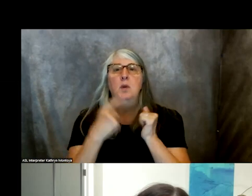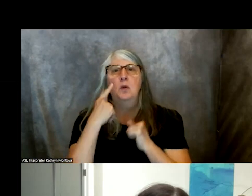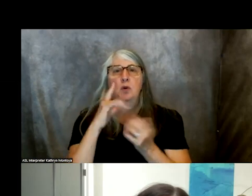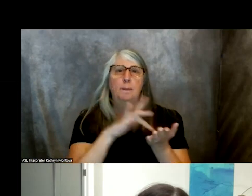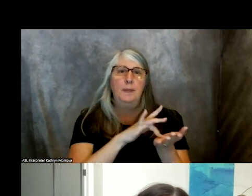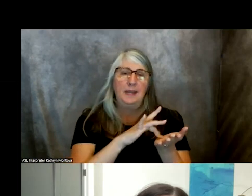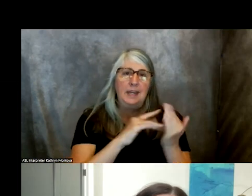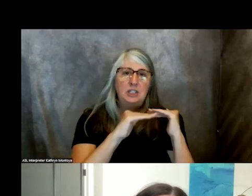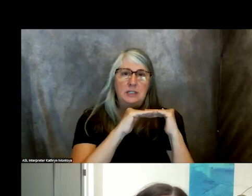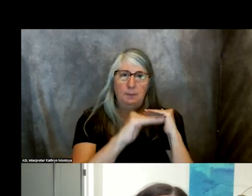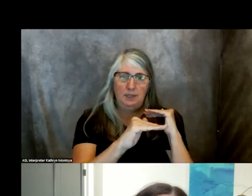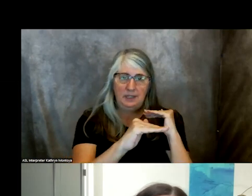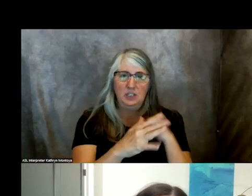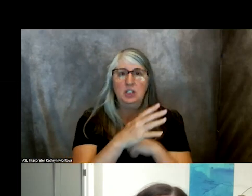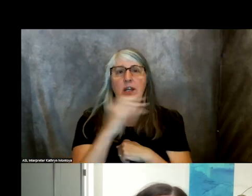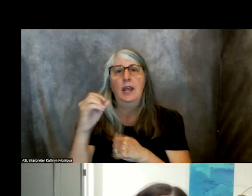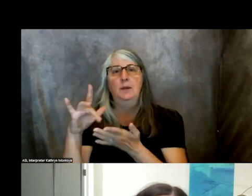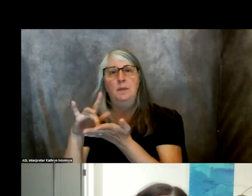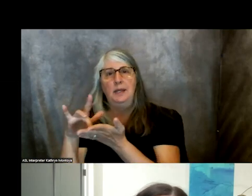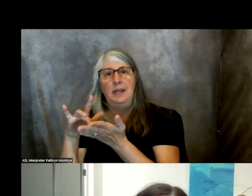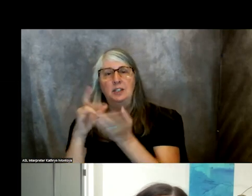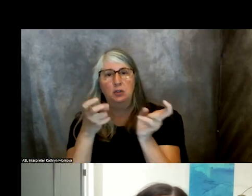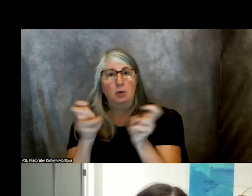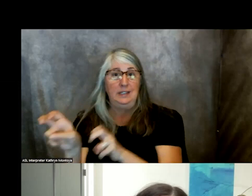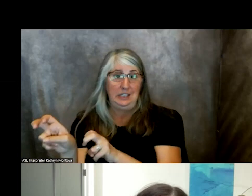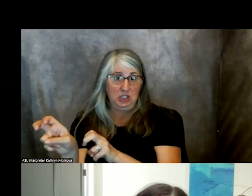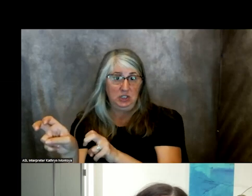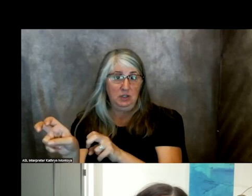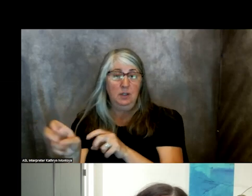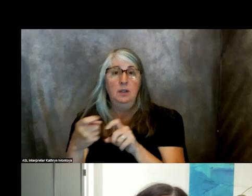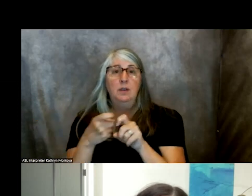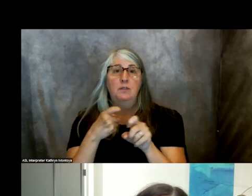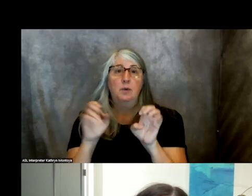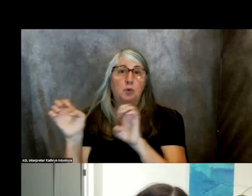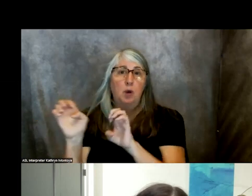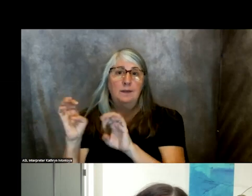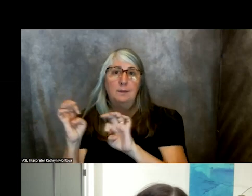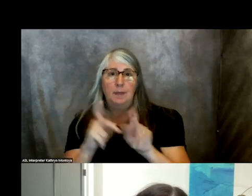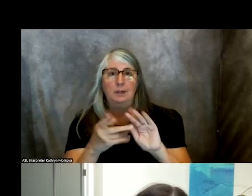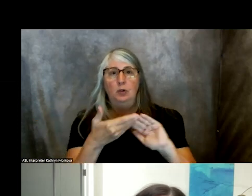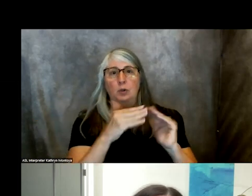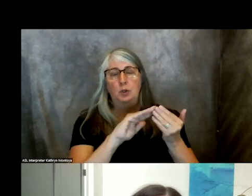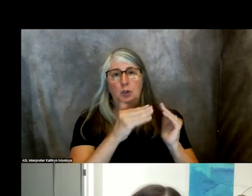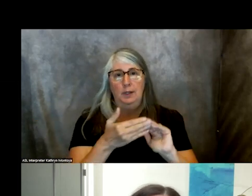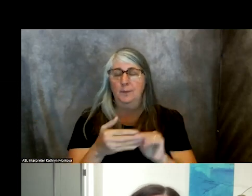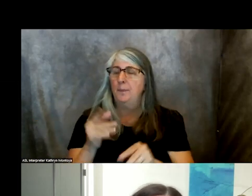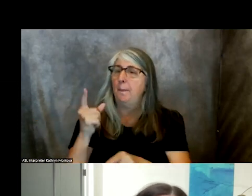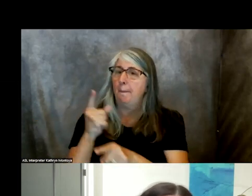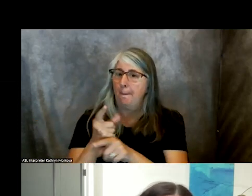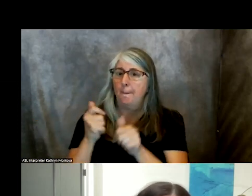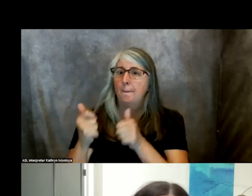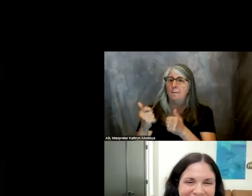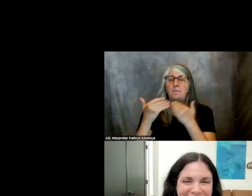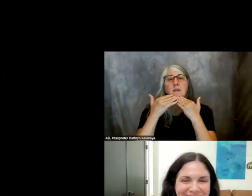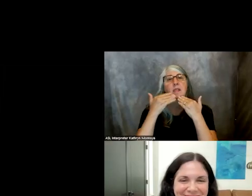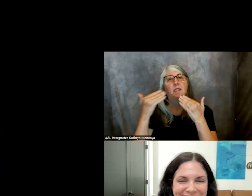medication stabilization and medication transitions from crisis back into community. Great stuff. Stephanie, thank